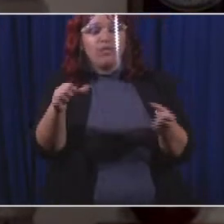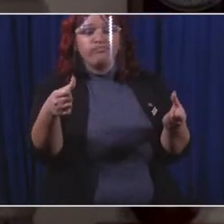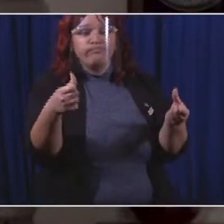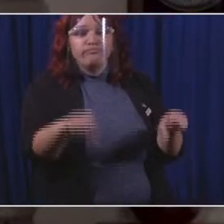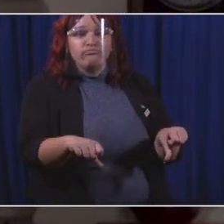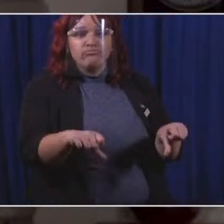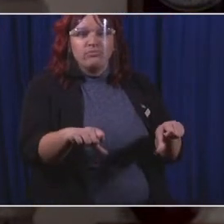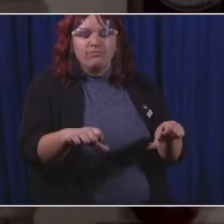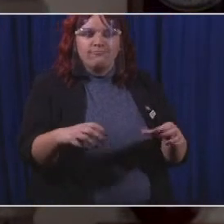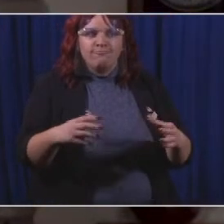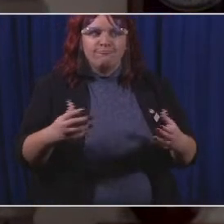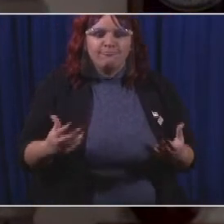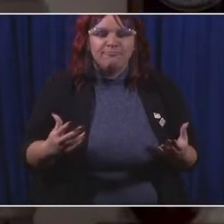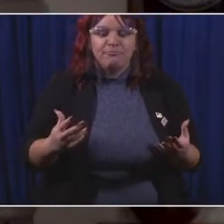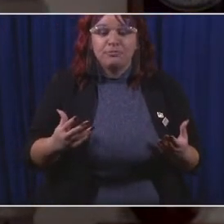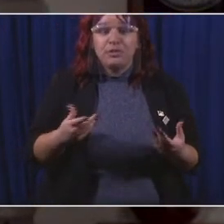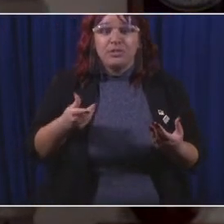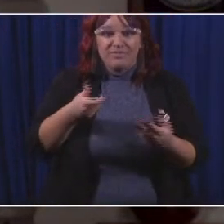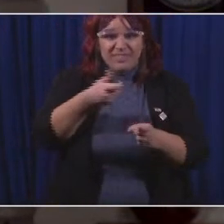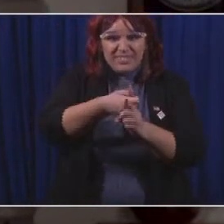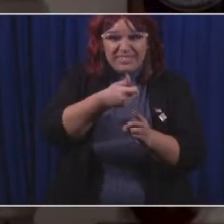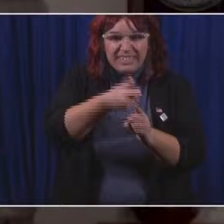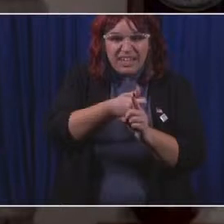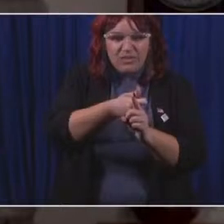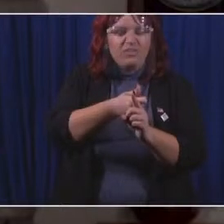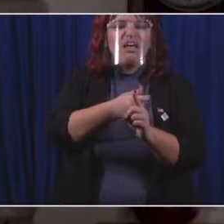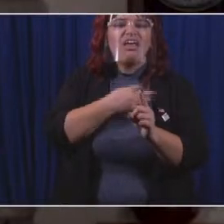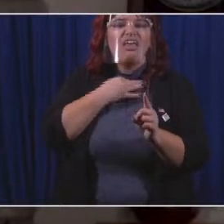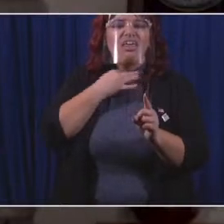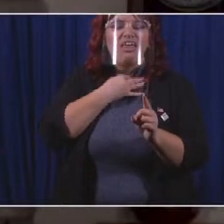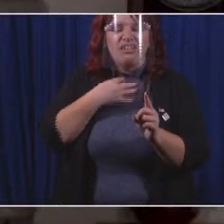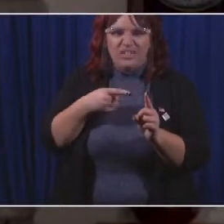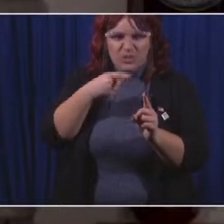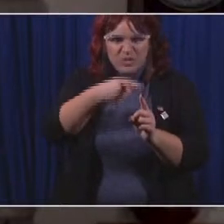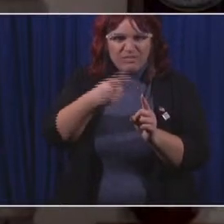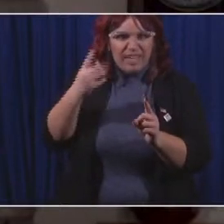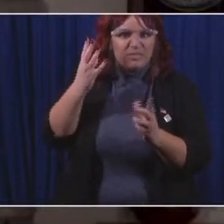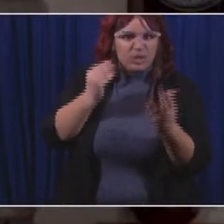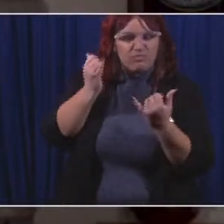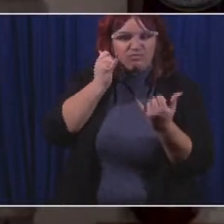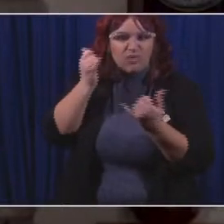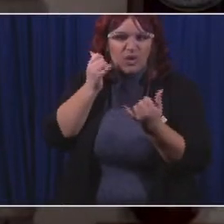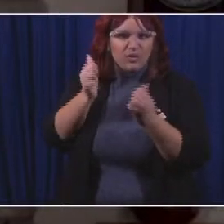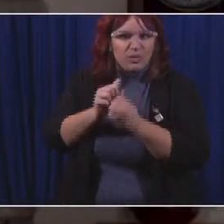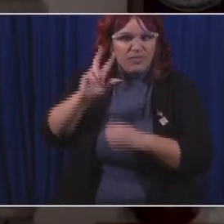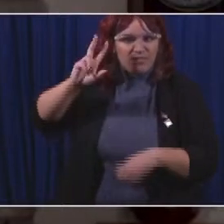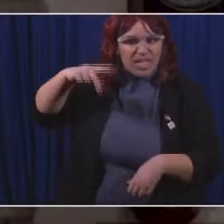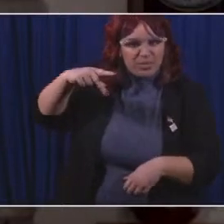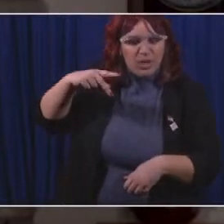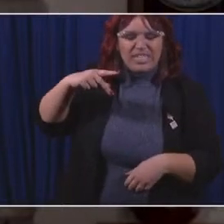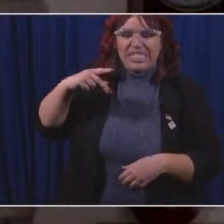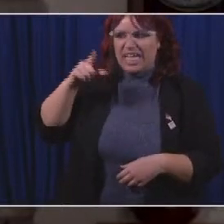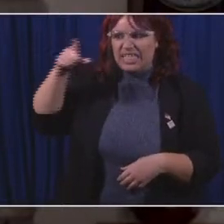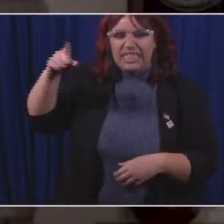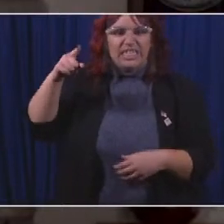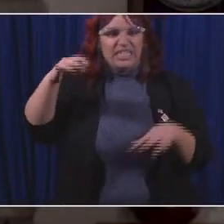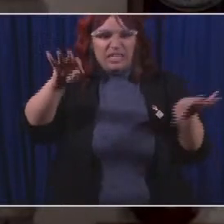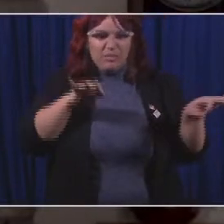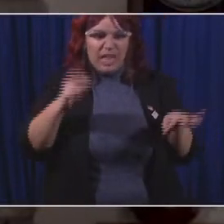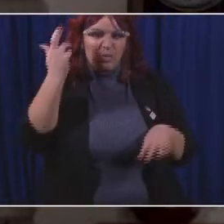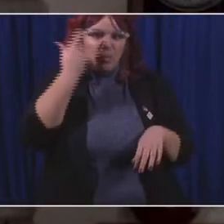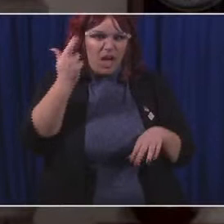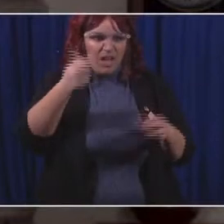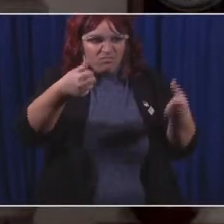In your governor's discussions with Vice President Pence, has he brought this up and explained what happened and what the